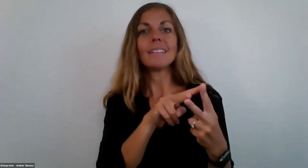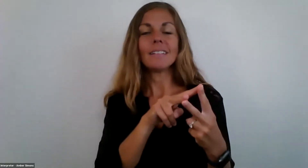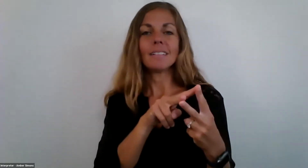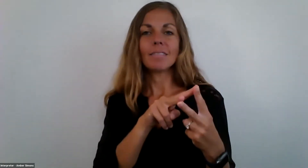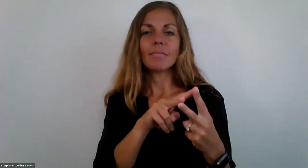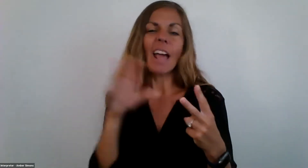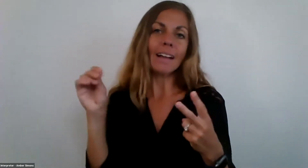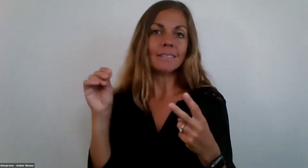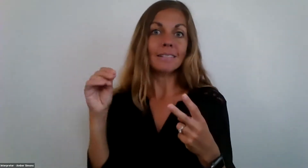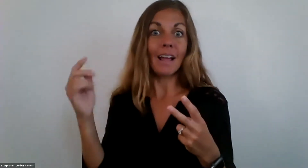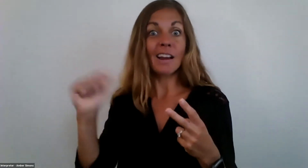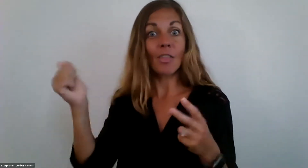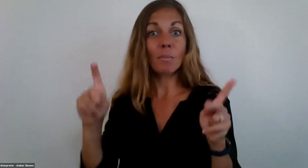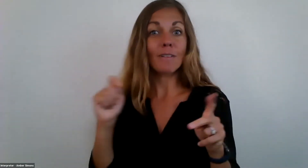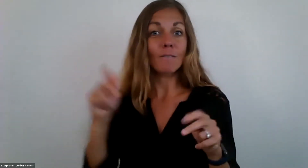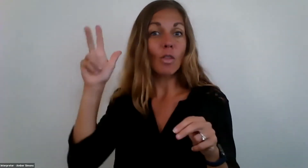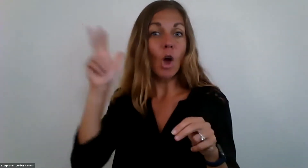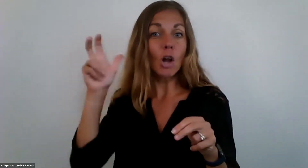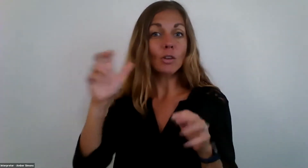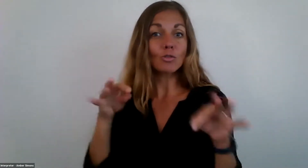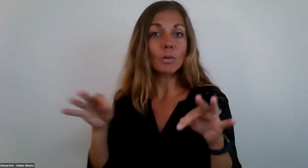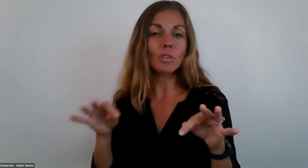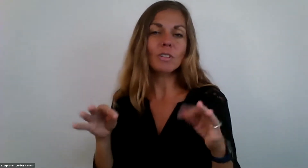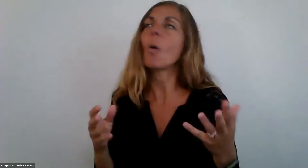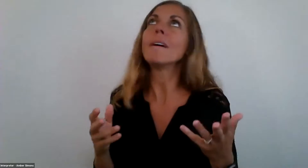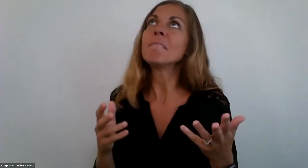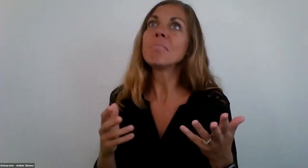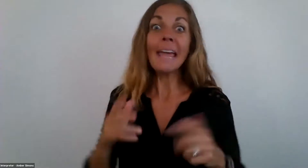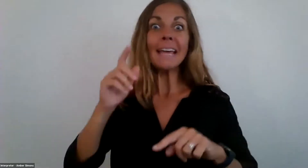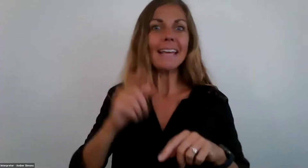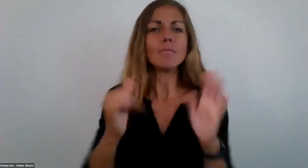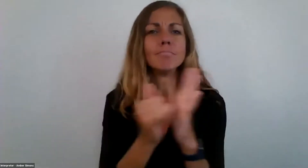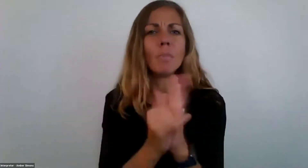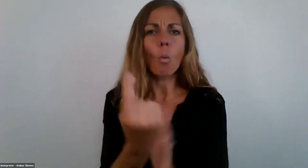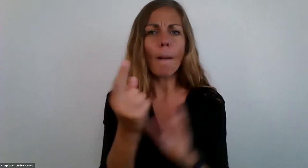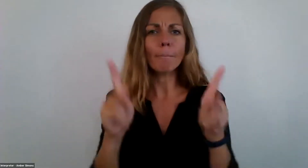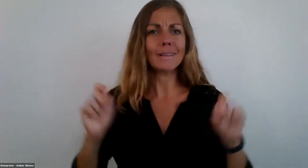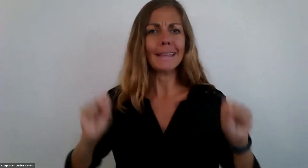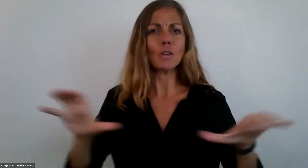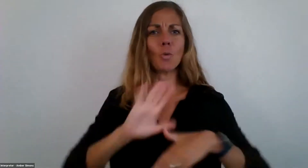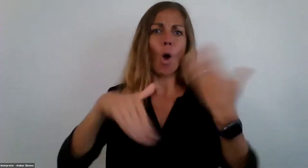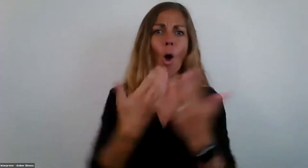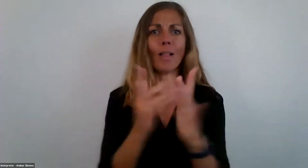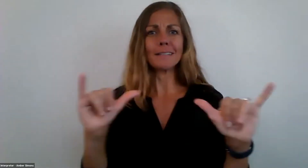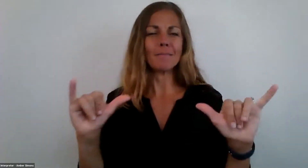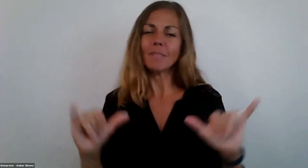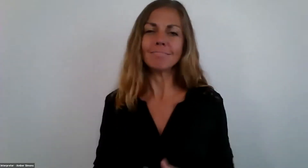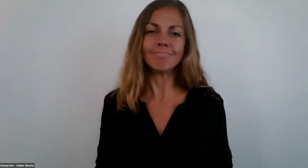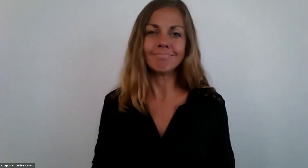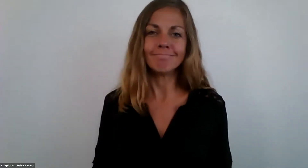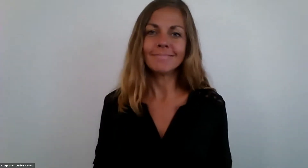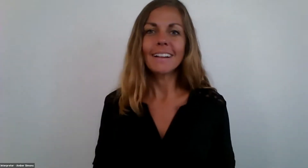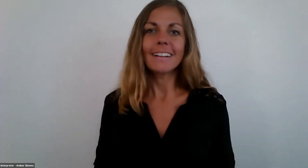audio description side as well. So you're not going to find one person who's going to be able to do all those things. It's